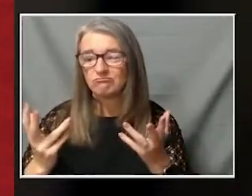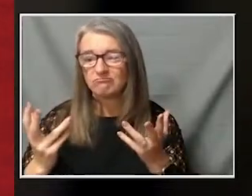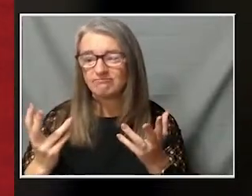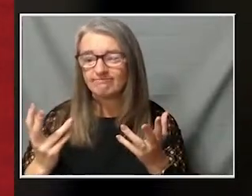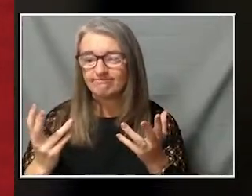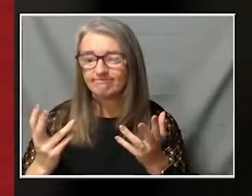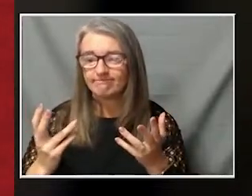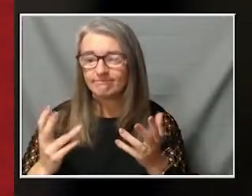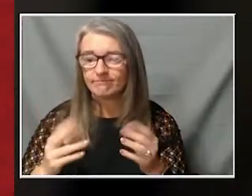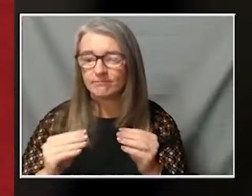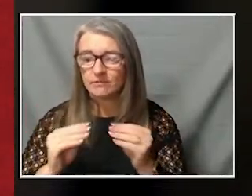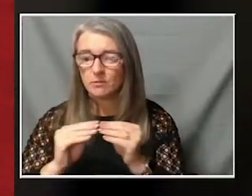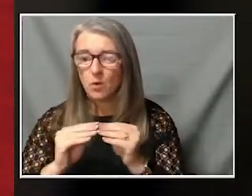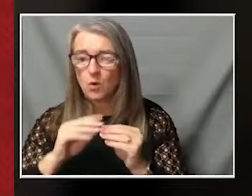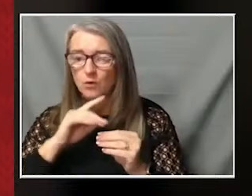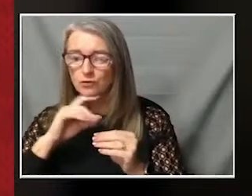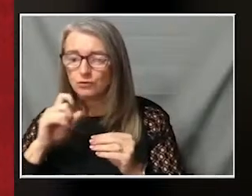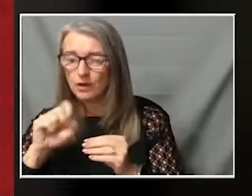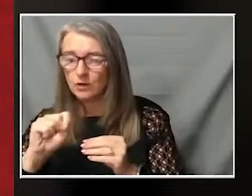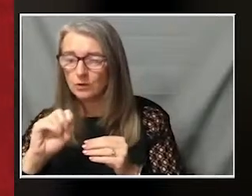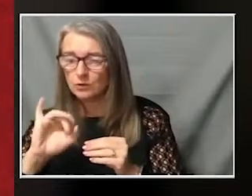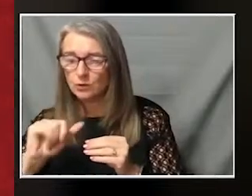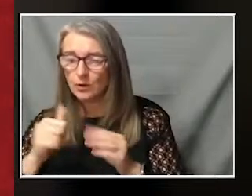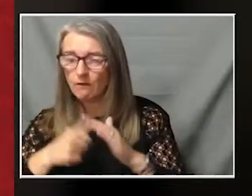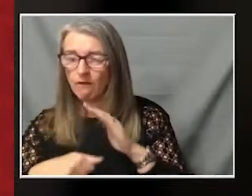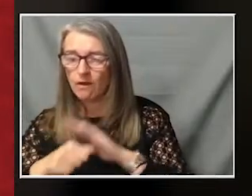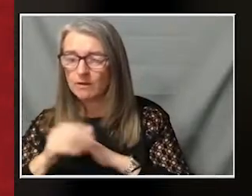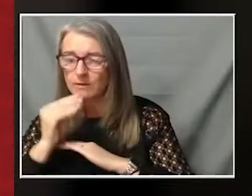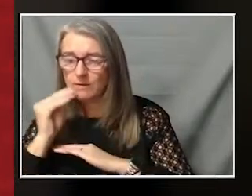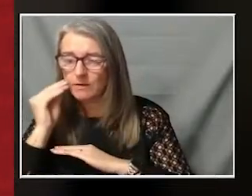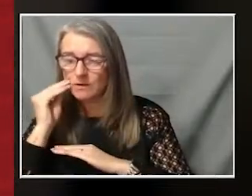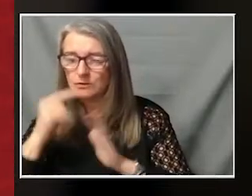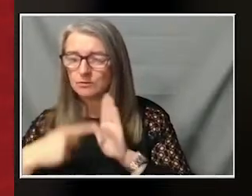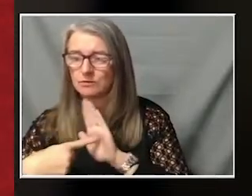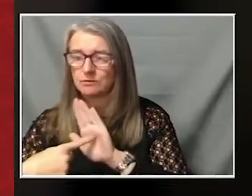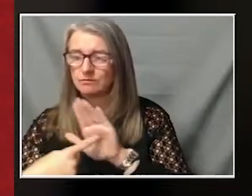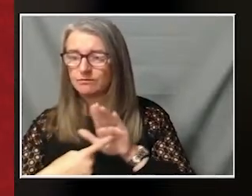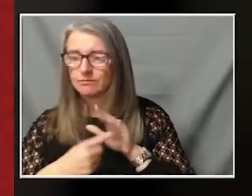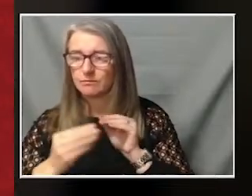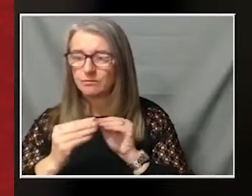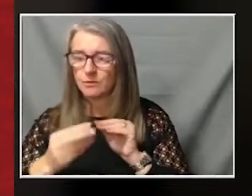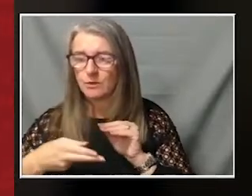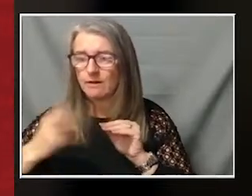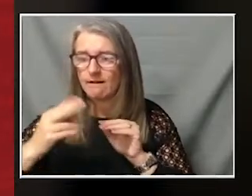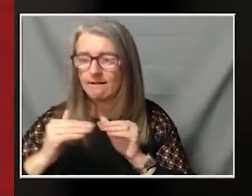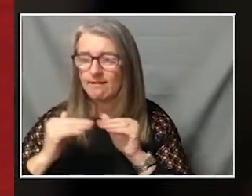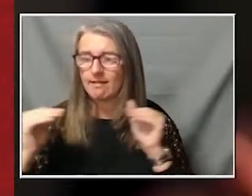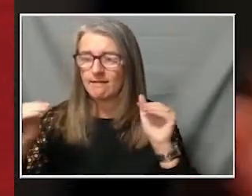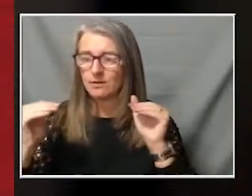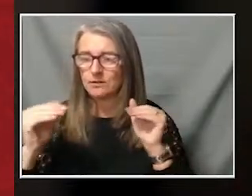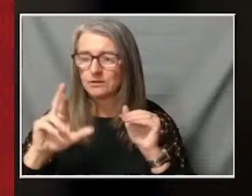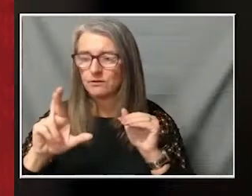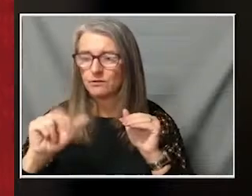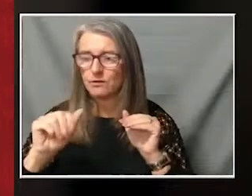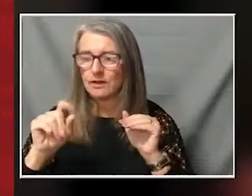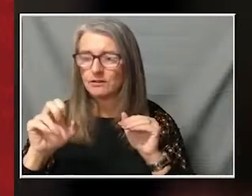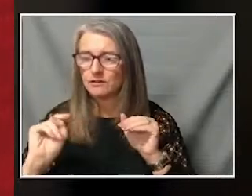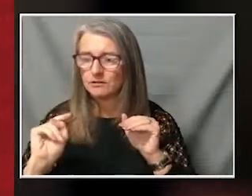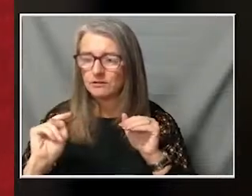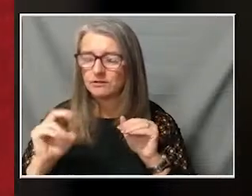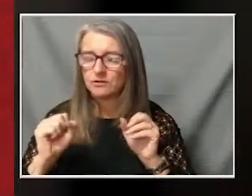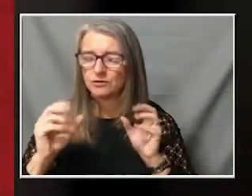then the drier than normal soil under the homes contributes to those higher levels of radon.